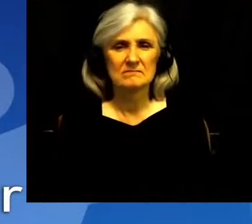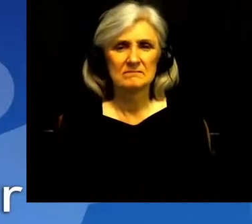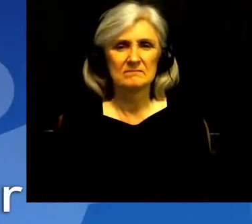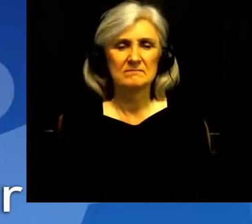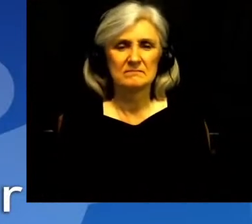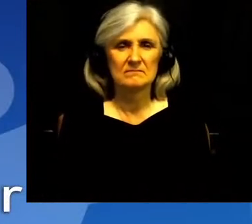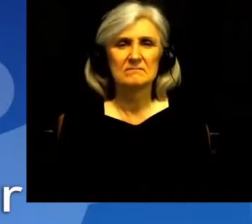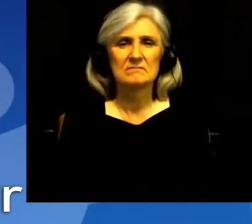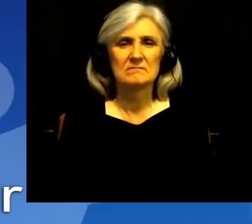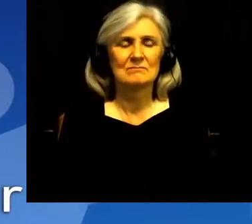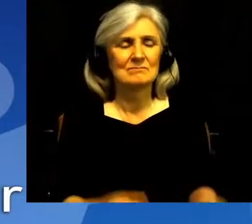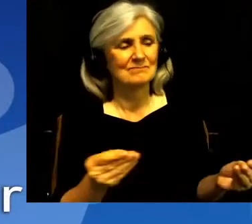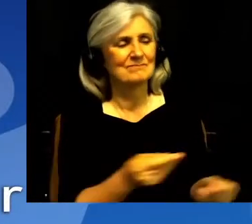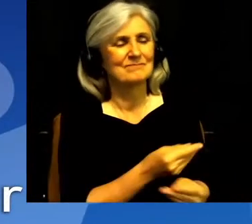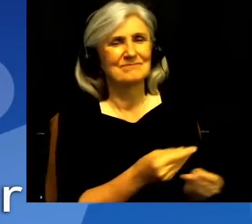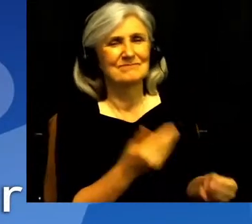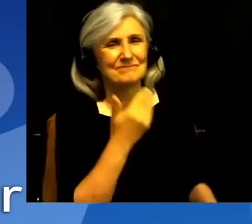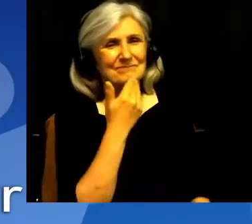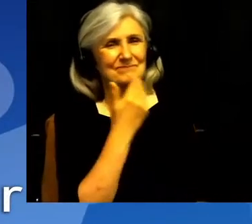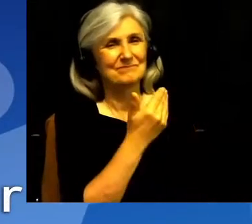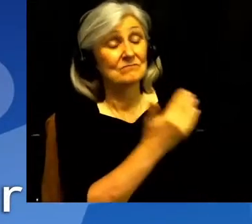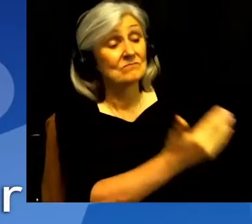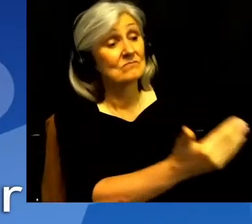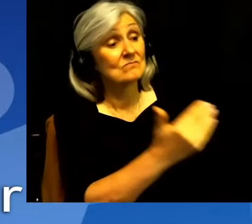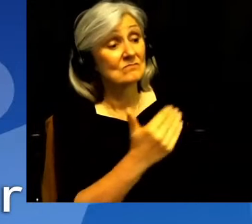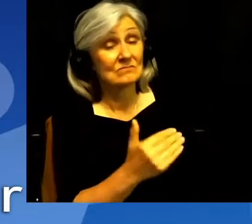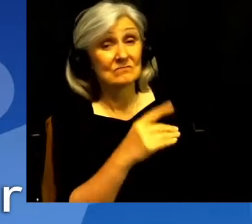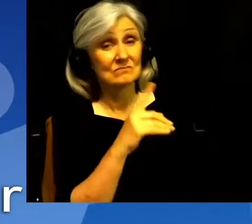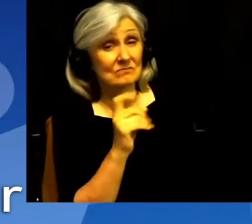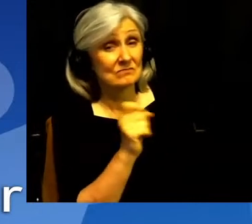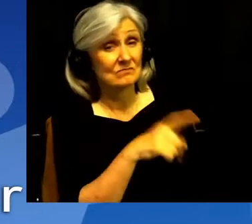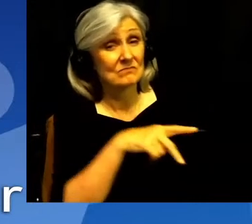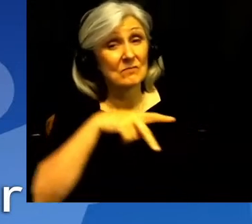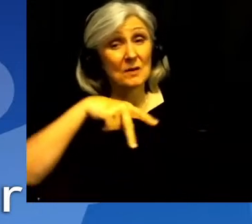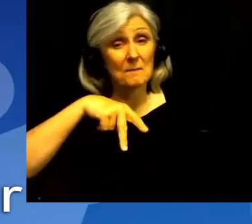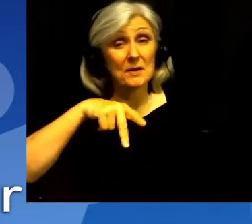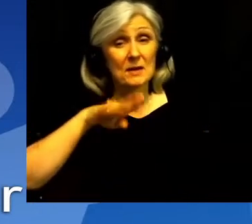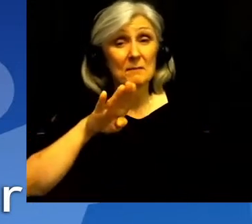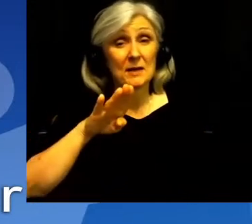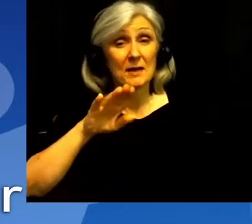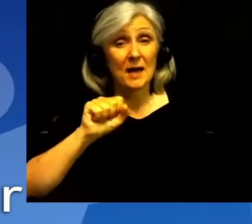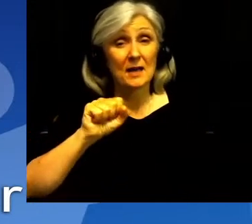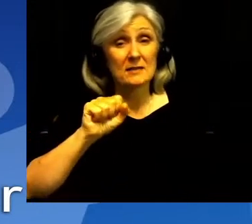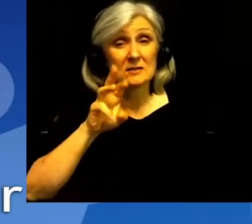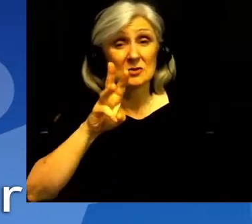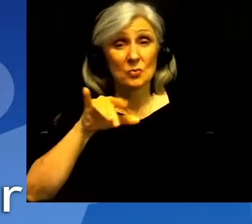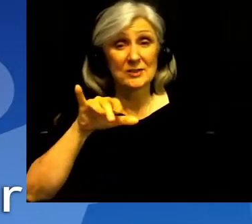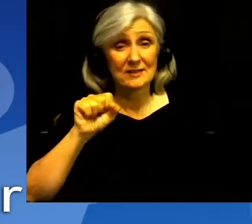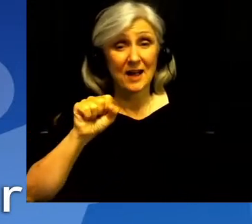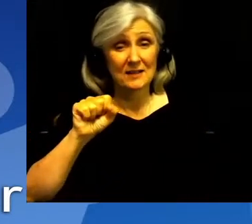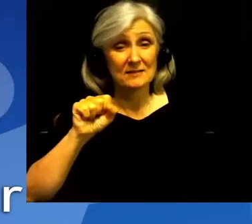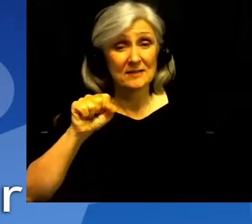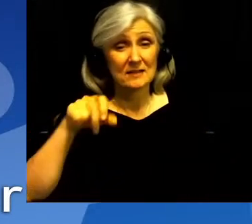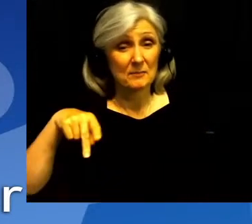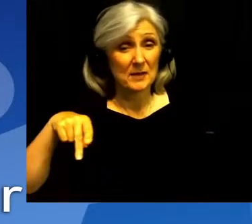Thank you for that. Let's give the next question now. PBS Wisconsin, Will Cushman, PBS